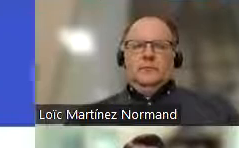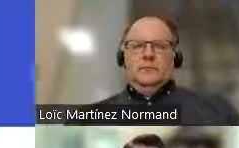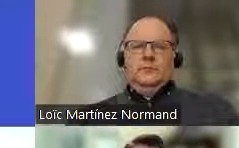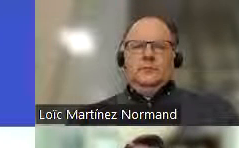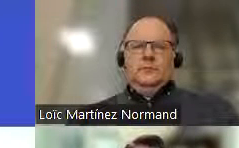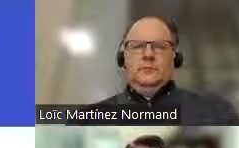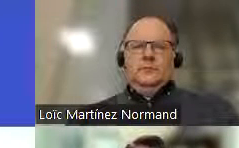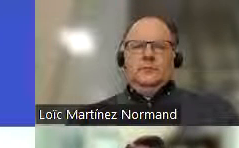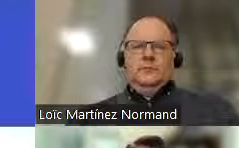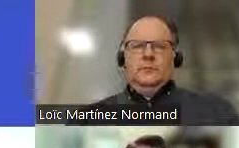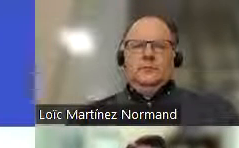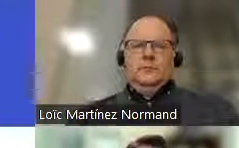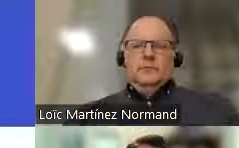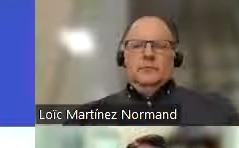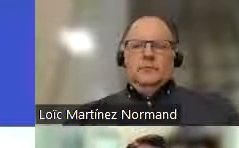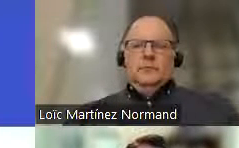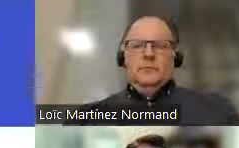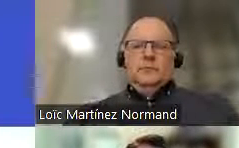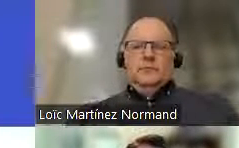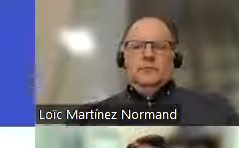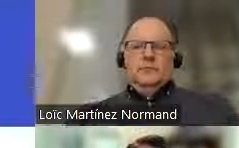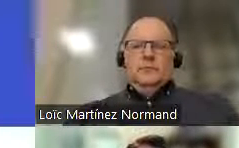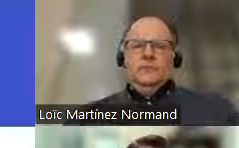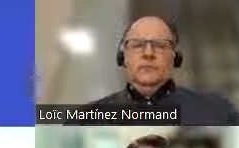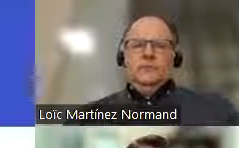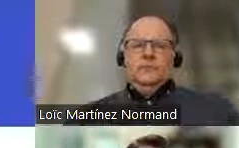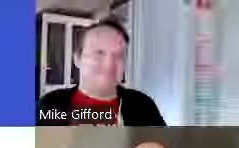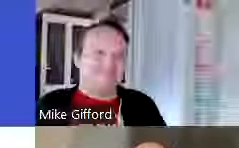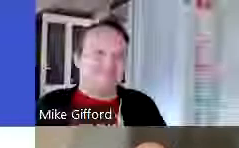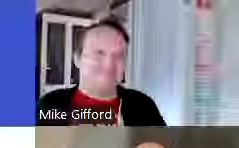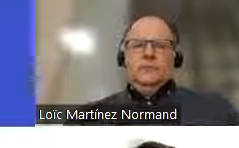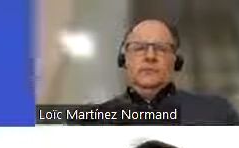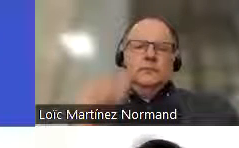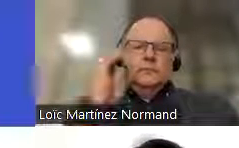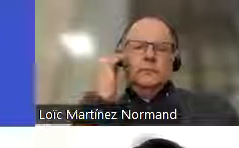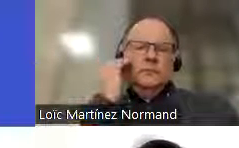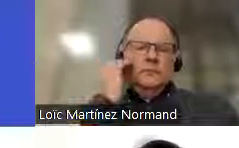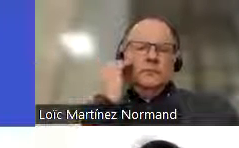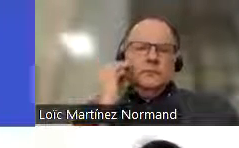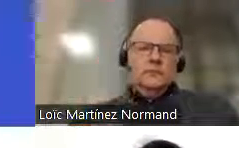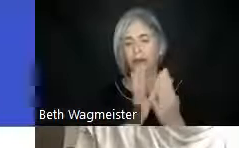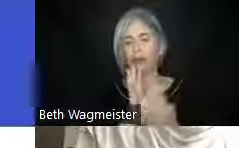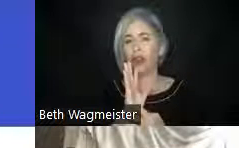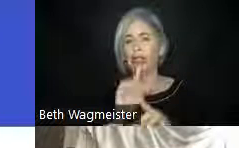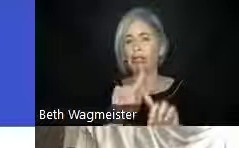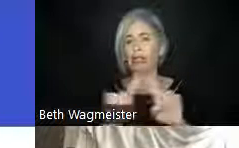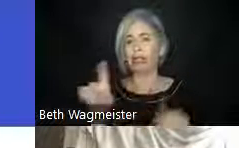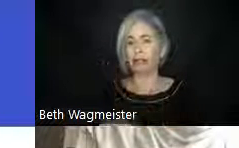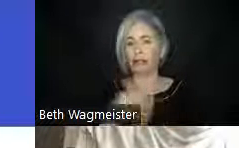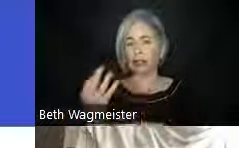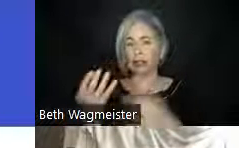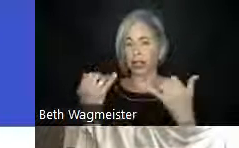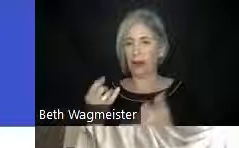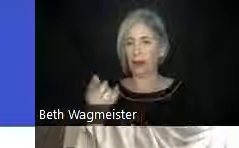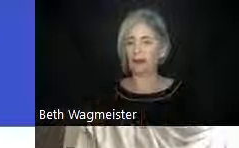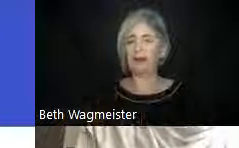So for the translations, because this is an EU part of the EU series, vous pouvez lire les sous-titres en français si vous suivez le lien